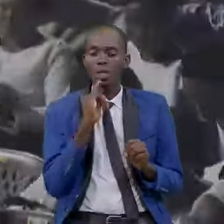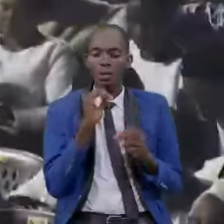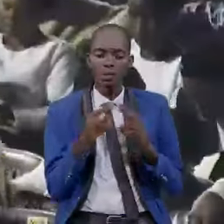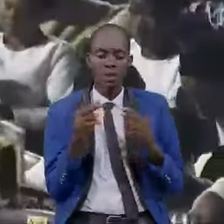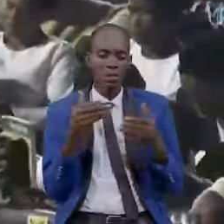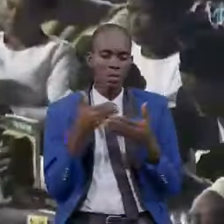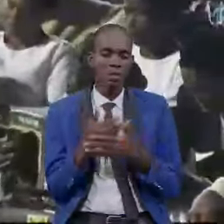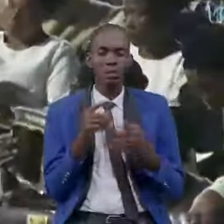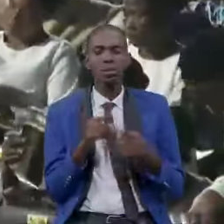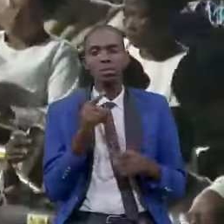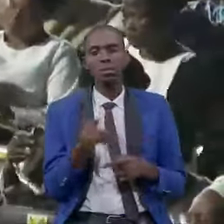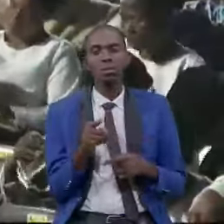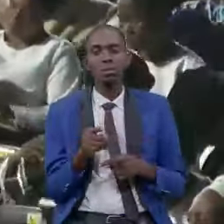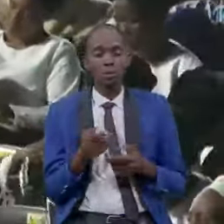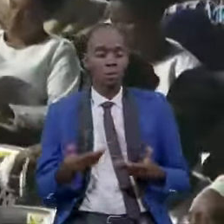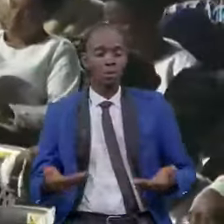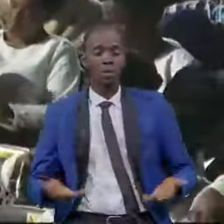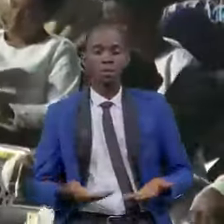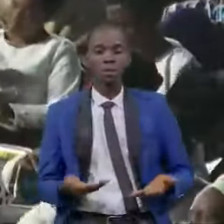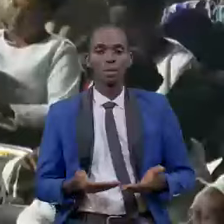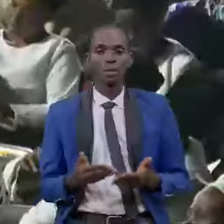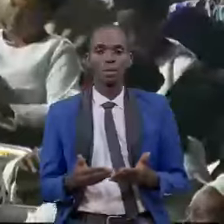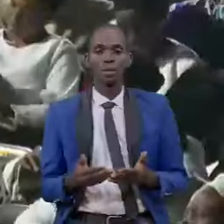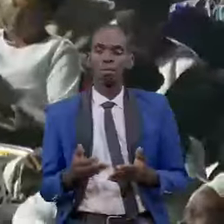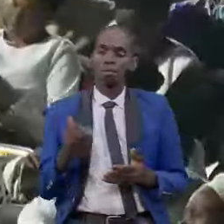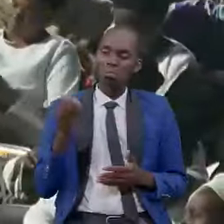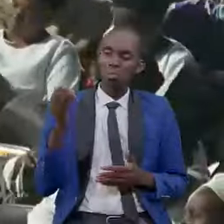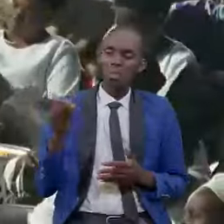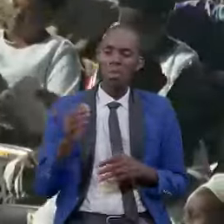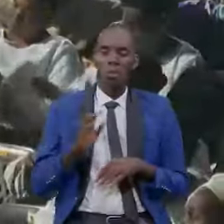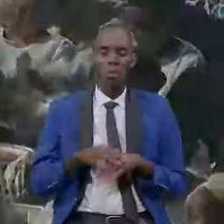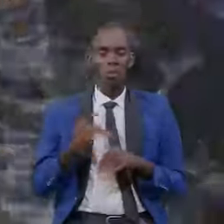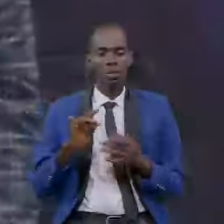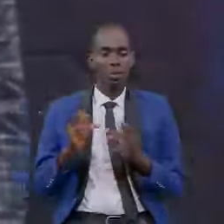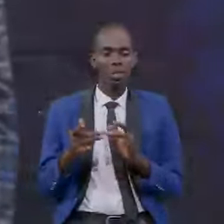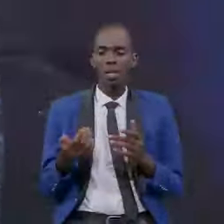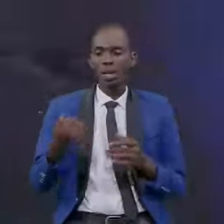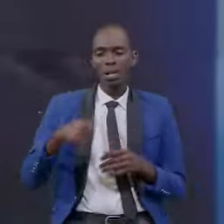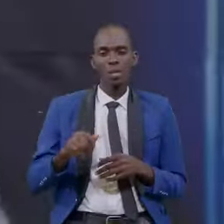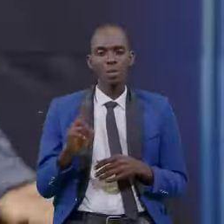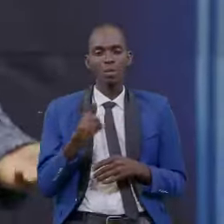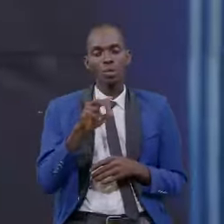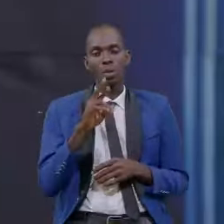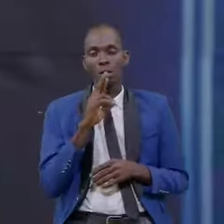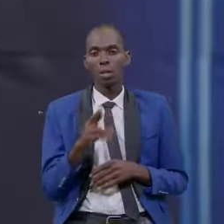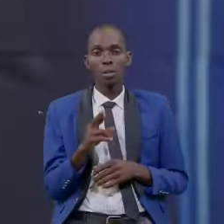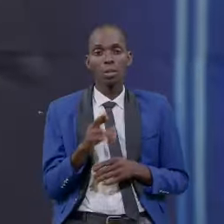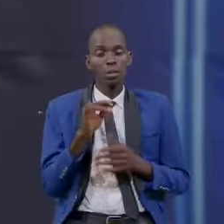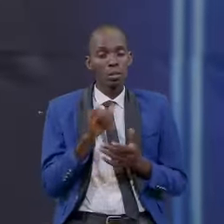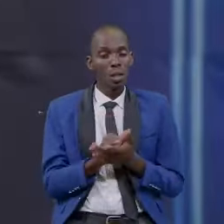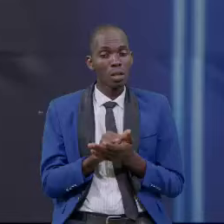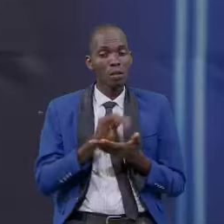you. Here at the Alpha location, there, online, anywhere you are, the forgiveness